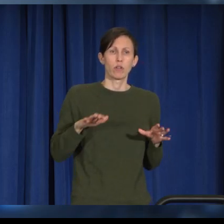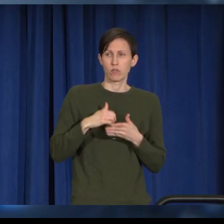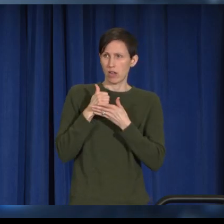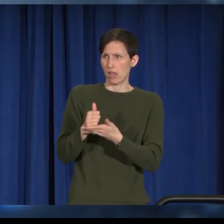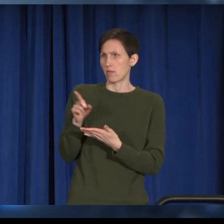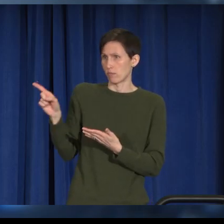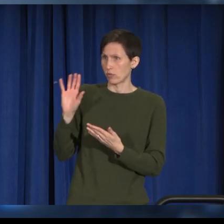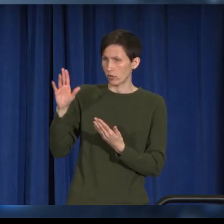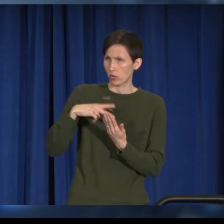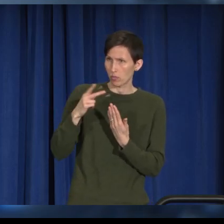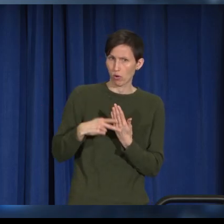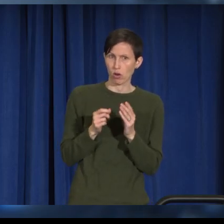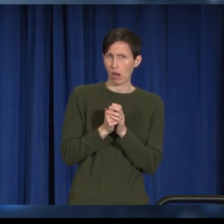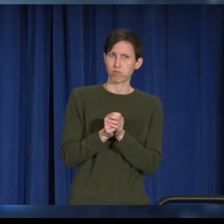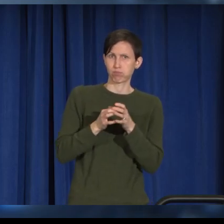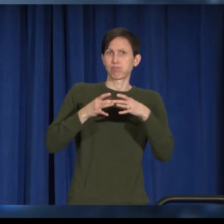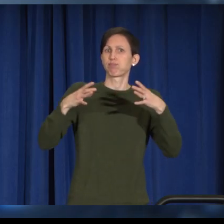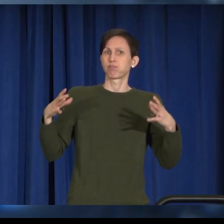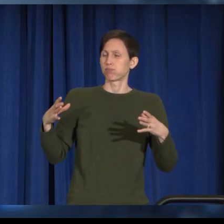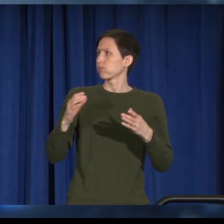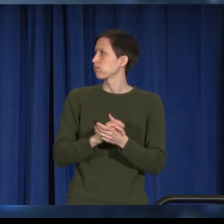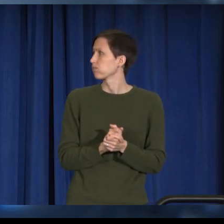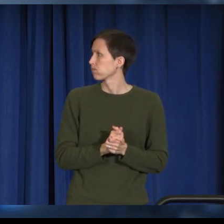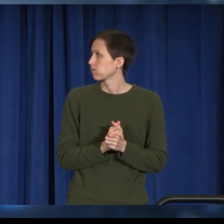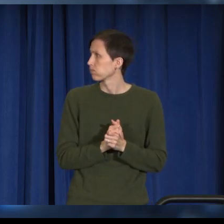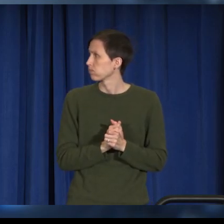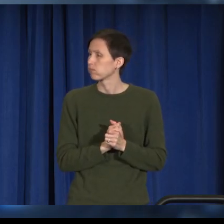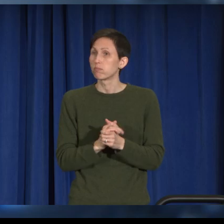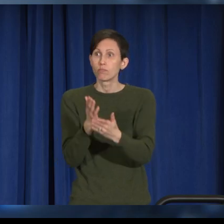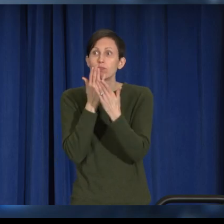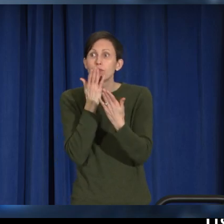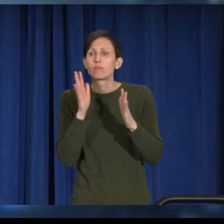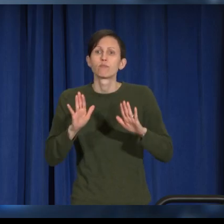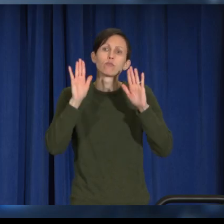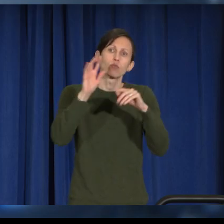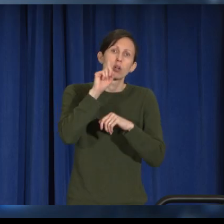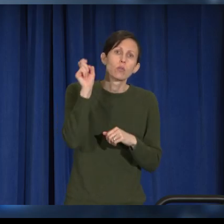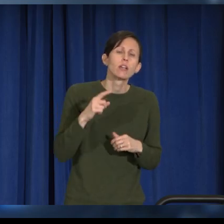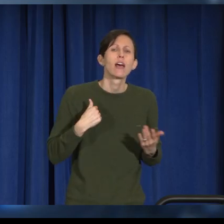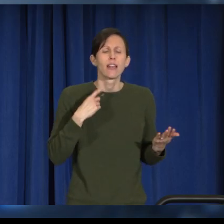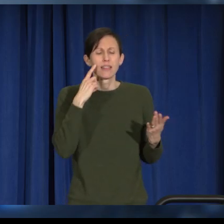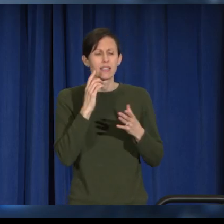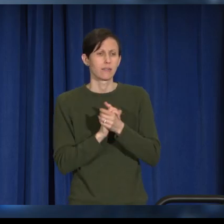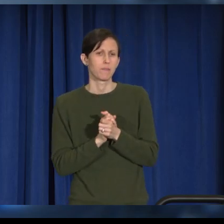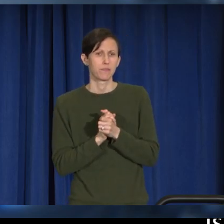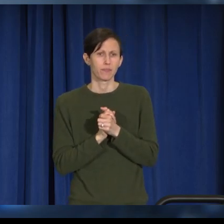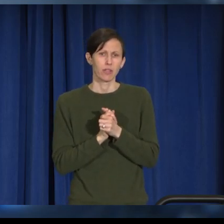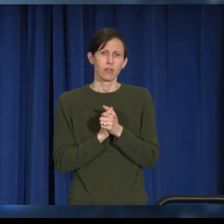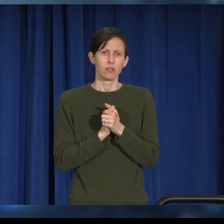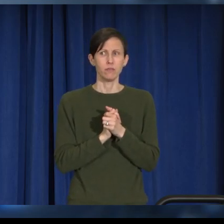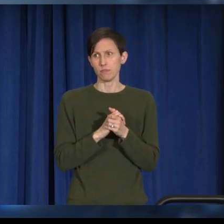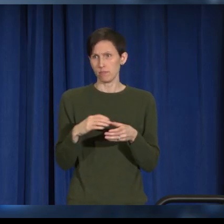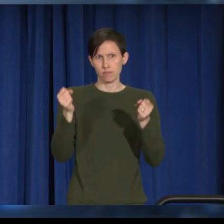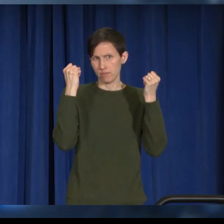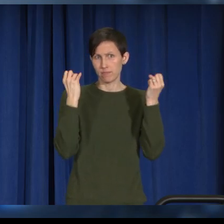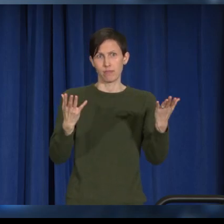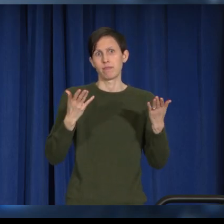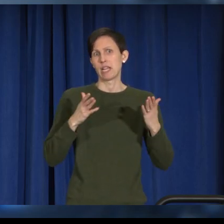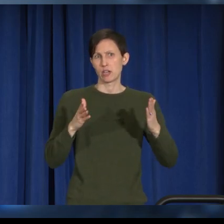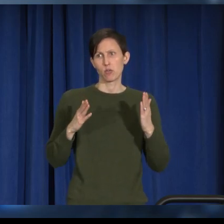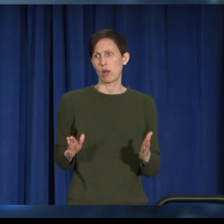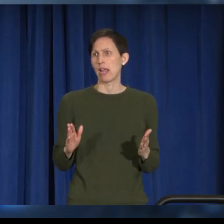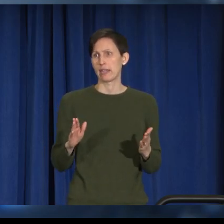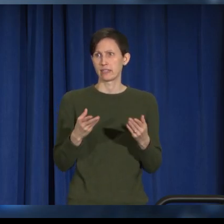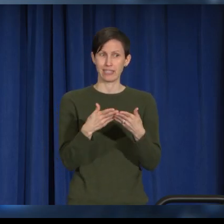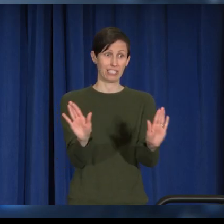and your program expand further? Thank you. Great question. I think there's a number of ways in which kind